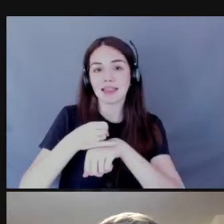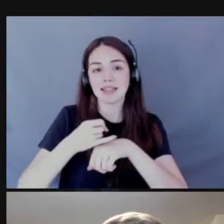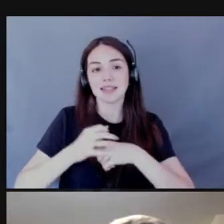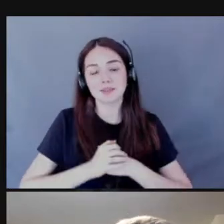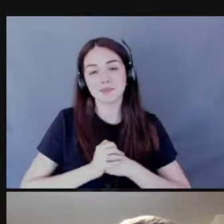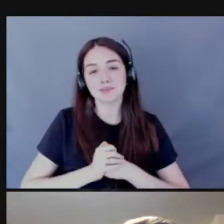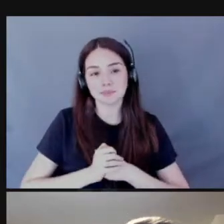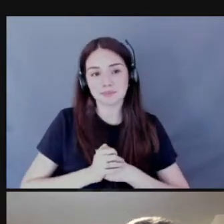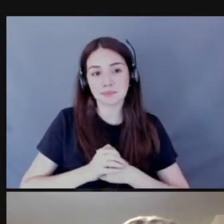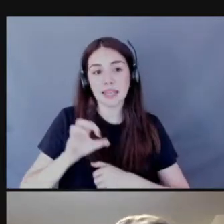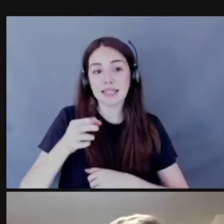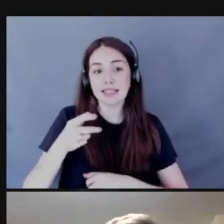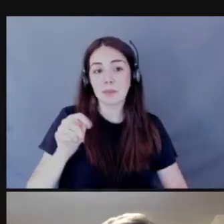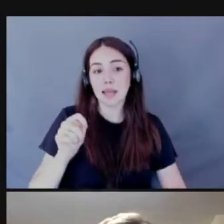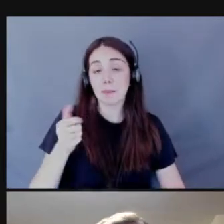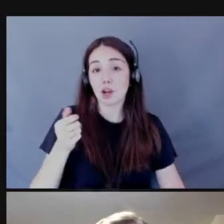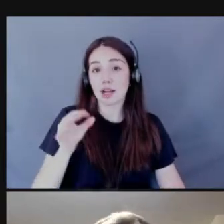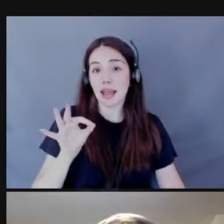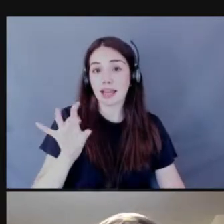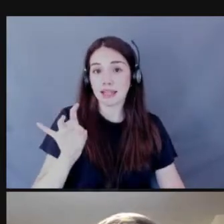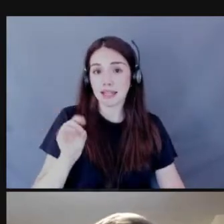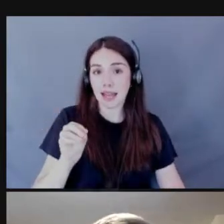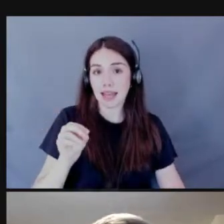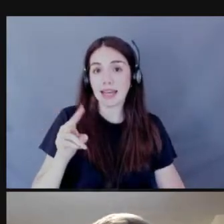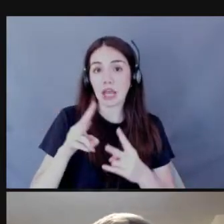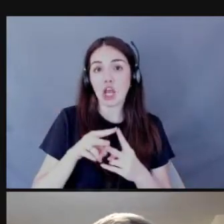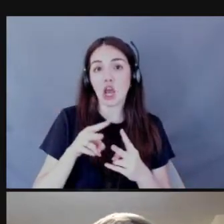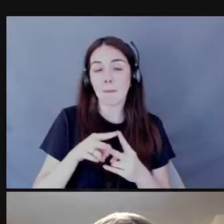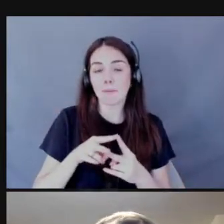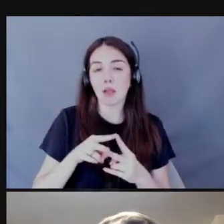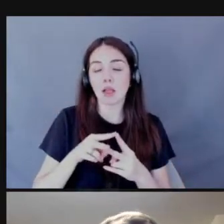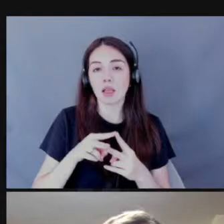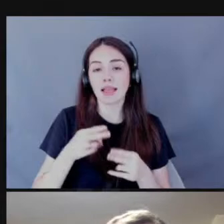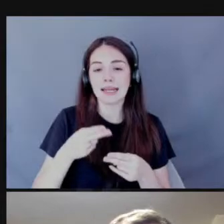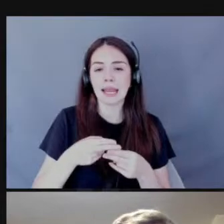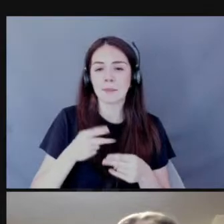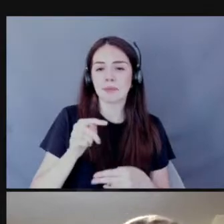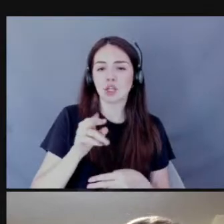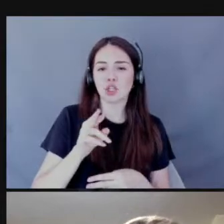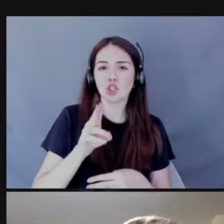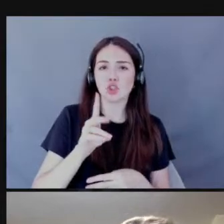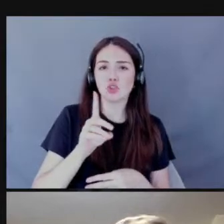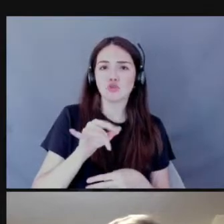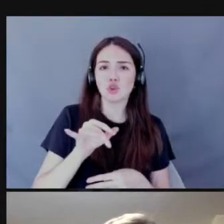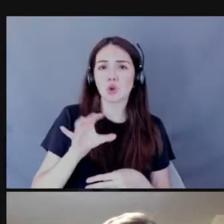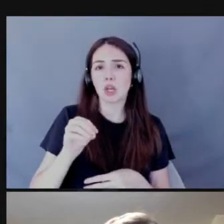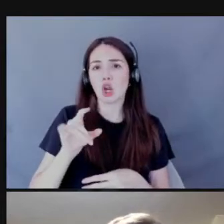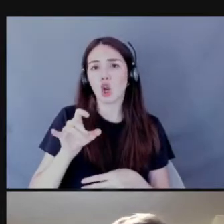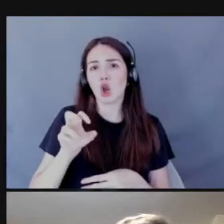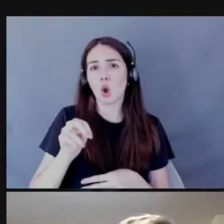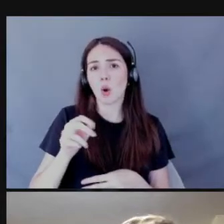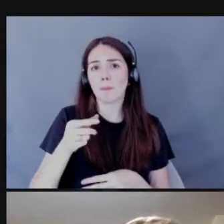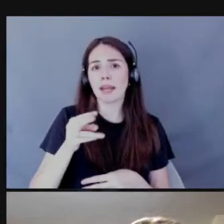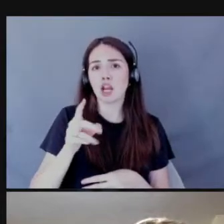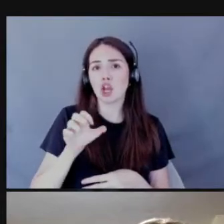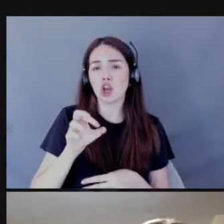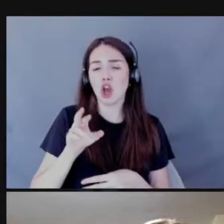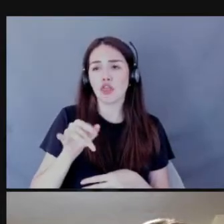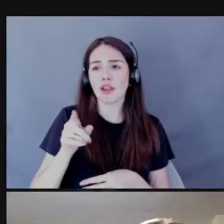And in September of 1980, a couple named Trudy and Coleman Guthrie were out sailing